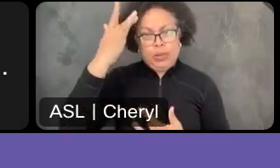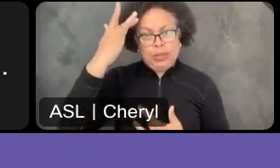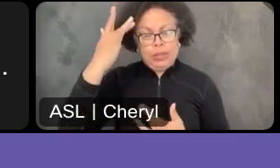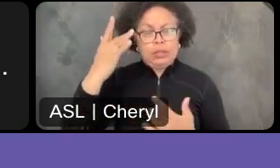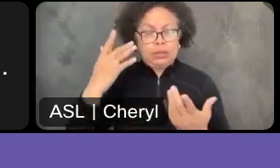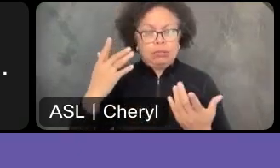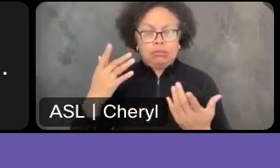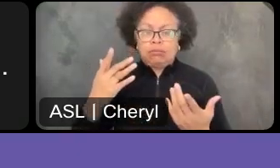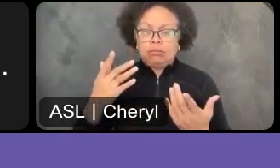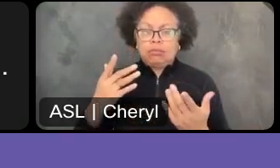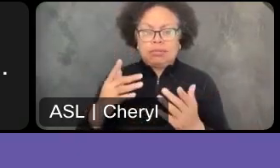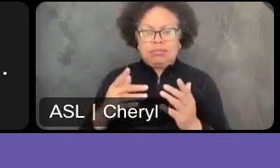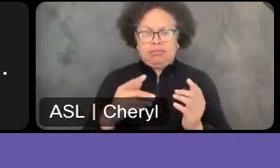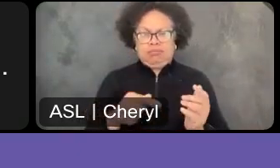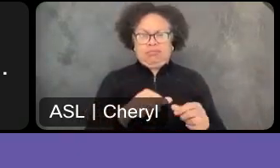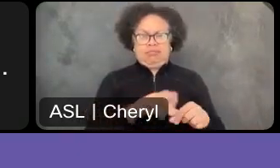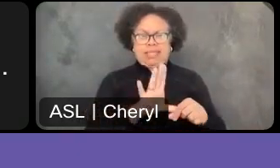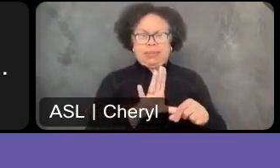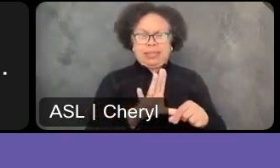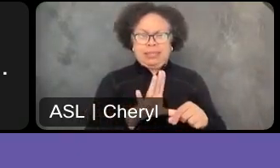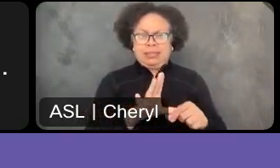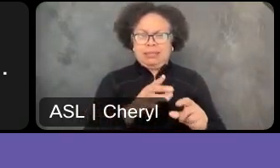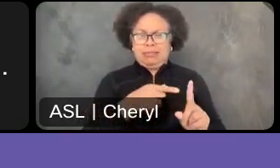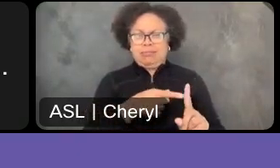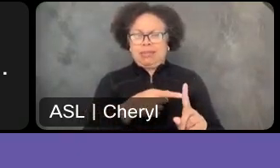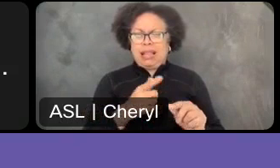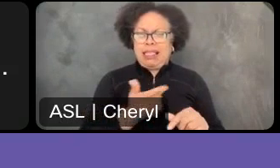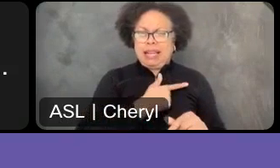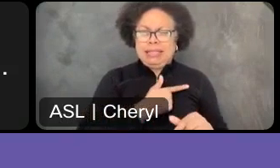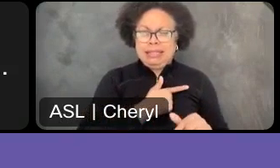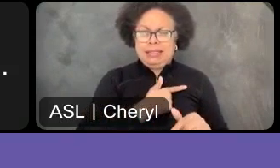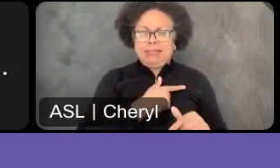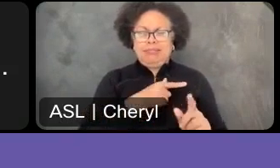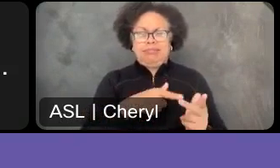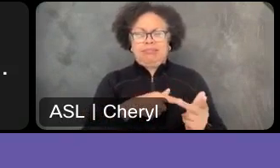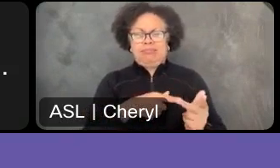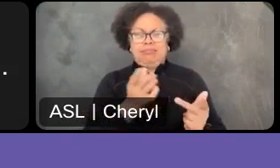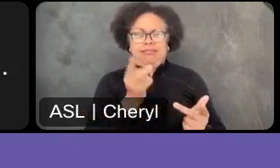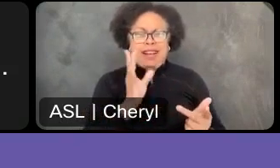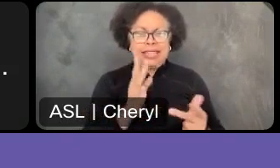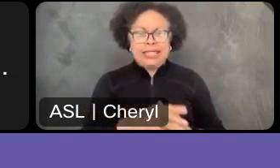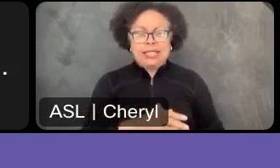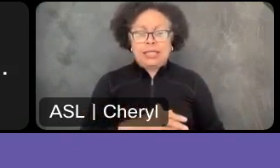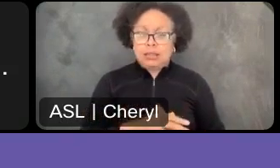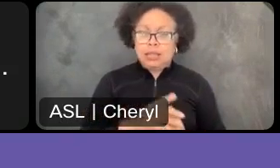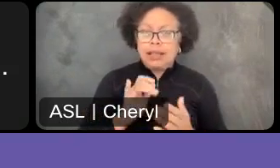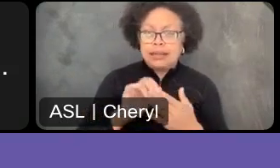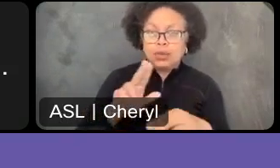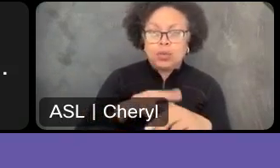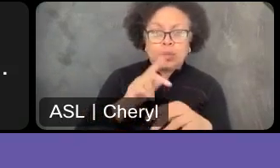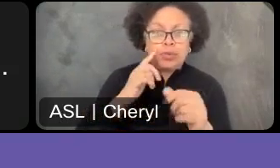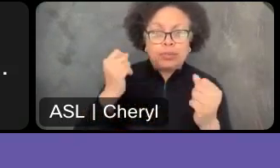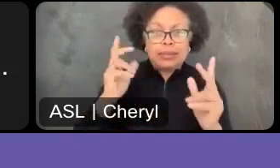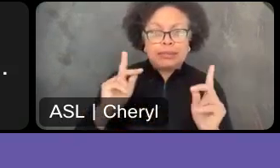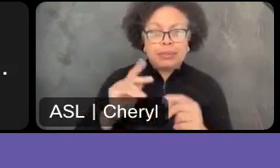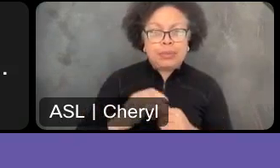afflicted look incompetent, violent, and lazy. It's normal for many people, which is why I'm